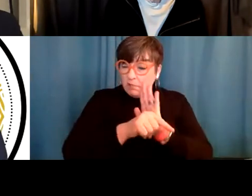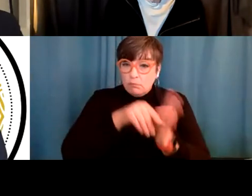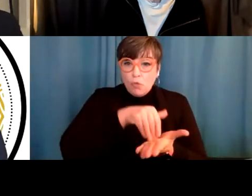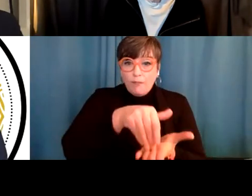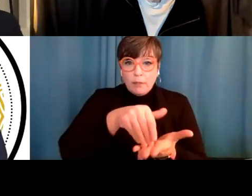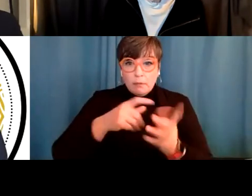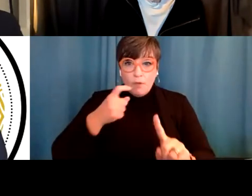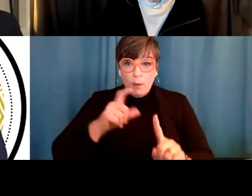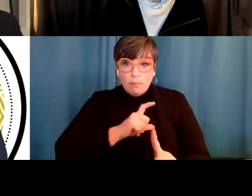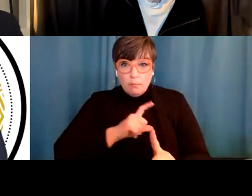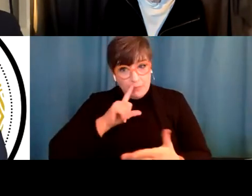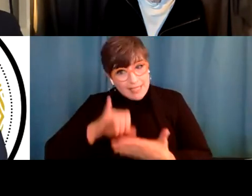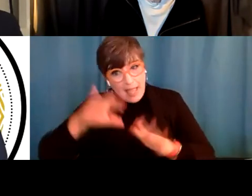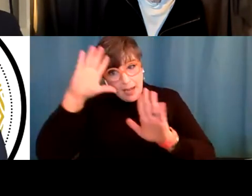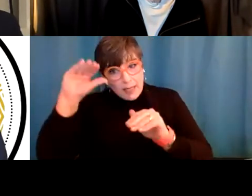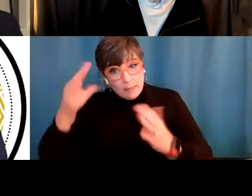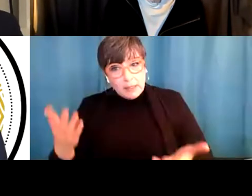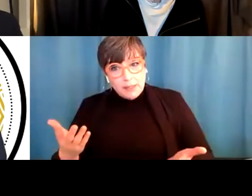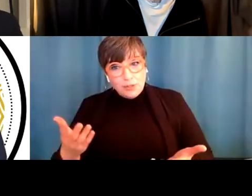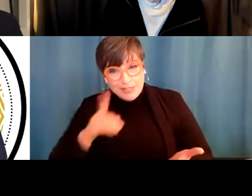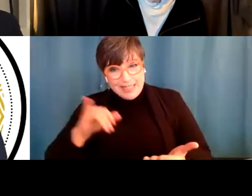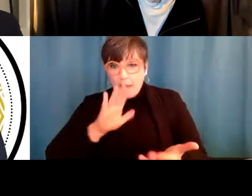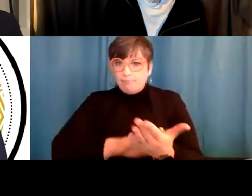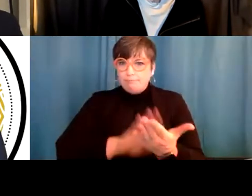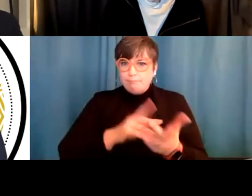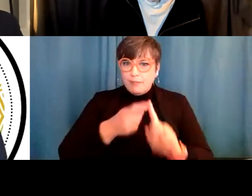our expectation? Mm-hmm. Mm-hmm.